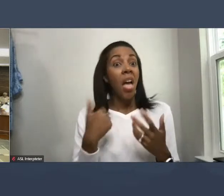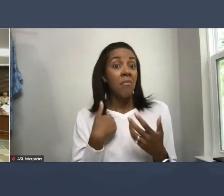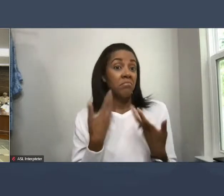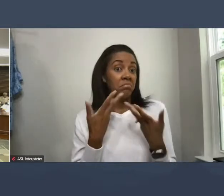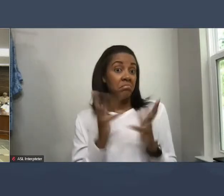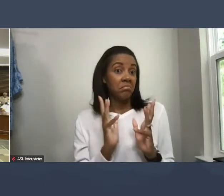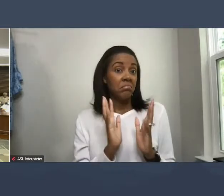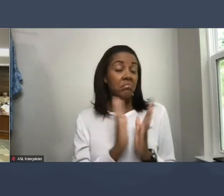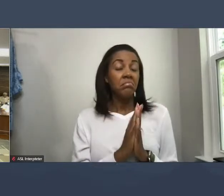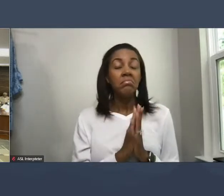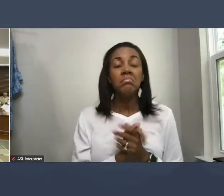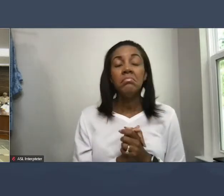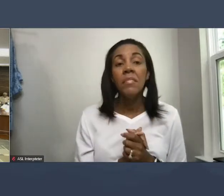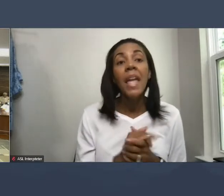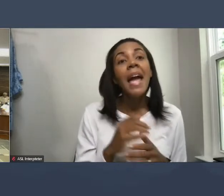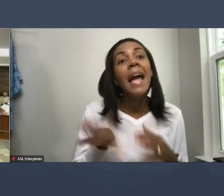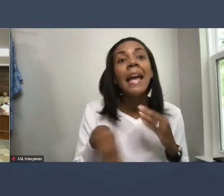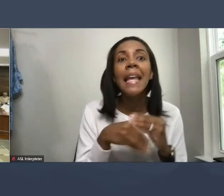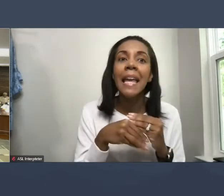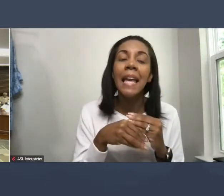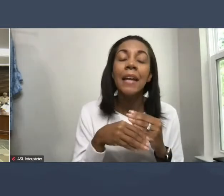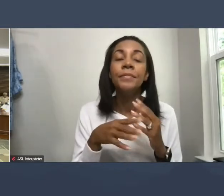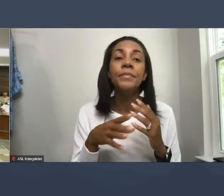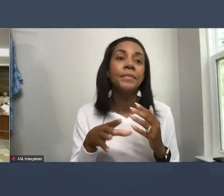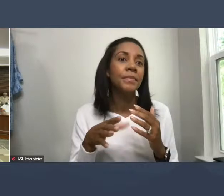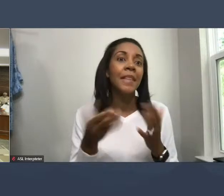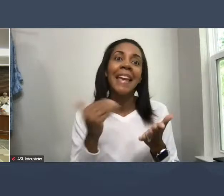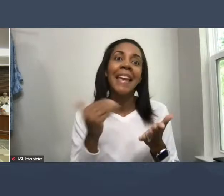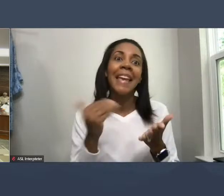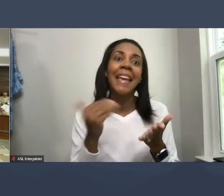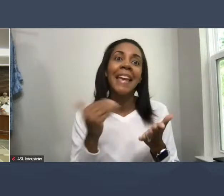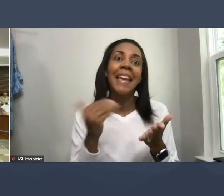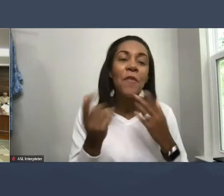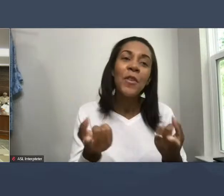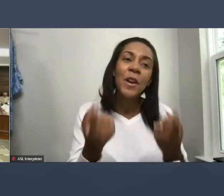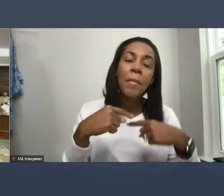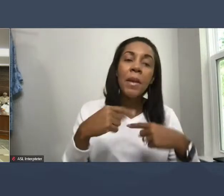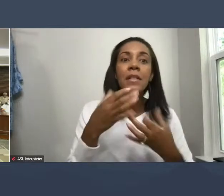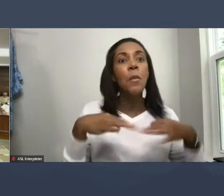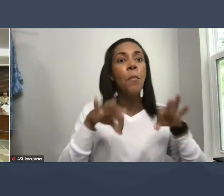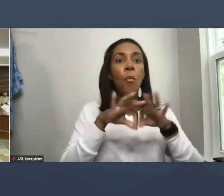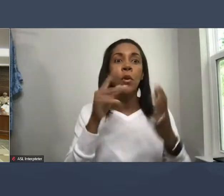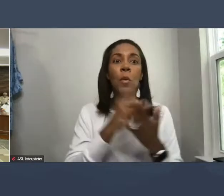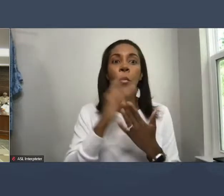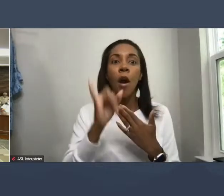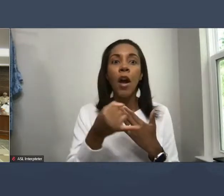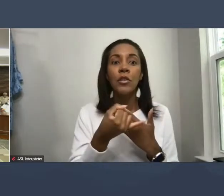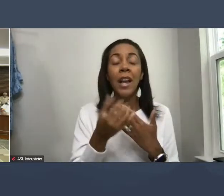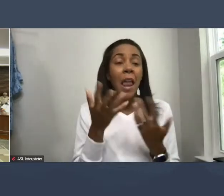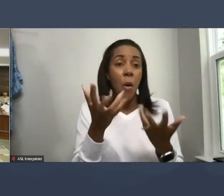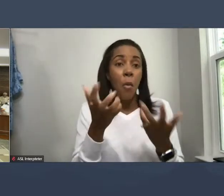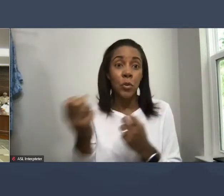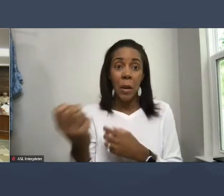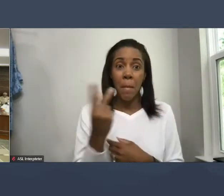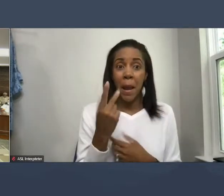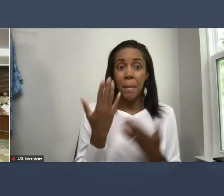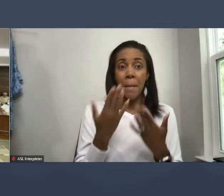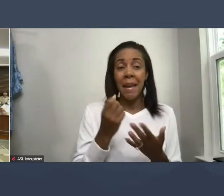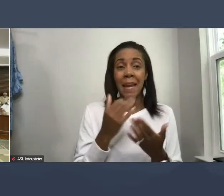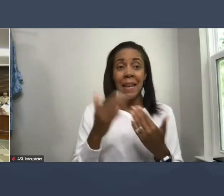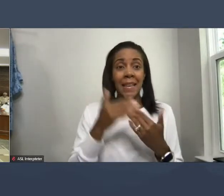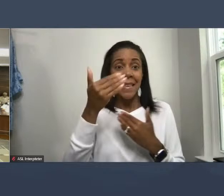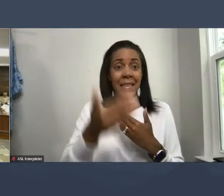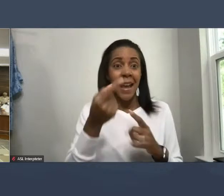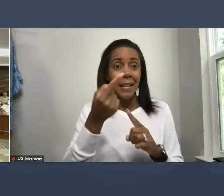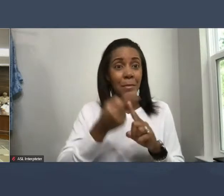think, again, thank you for coming. This is such an important project. I'd like to invite you back, say in a month or so, and just